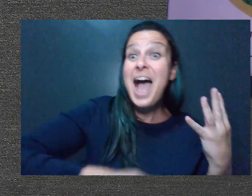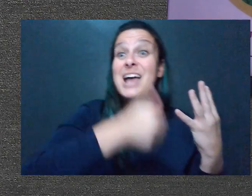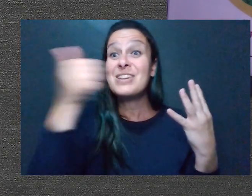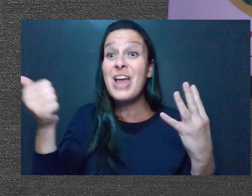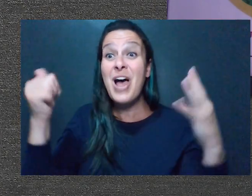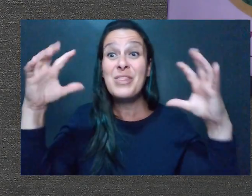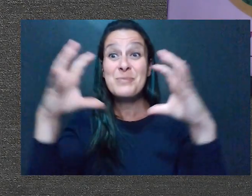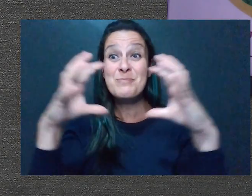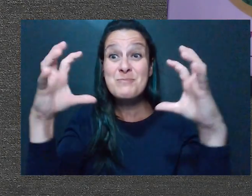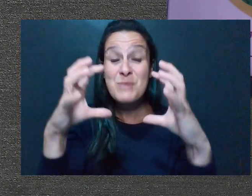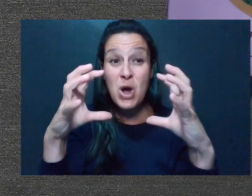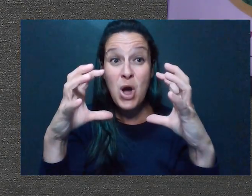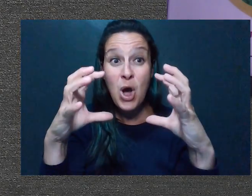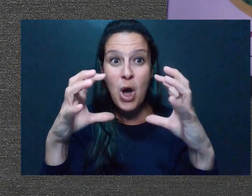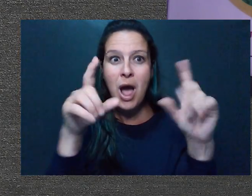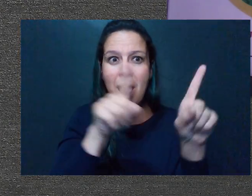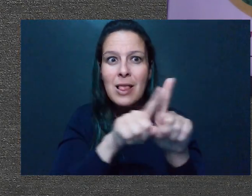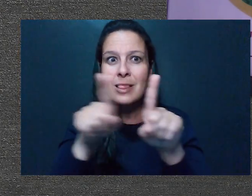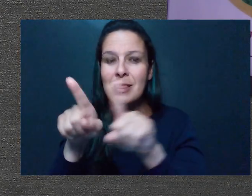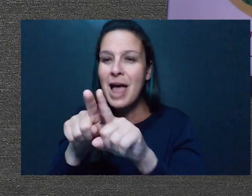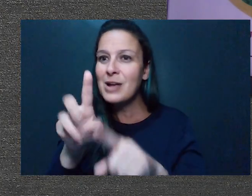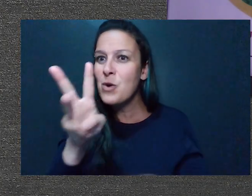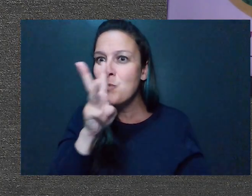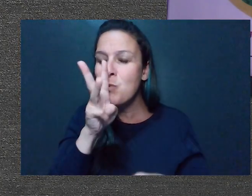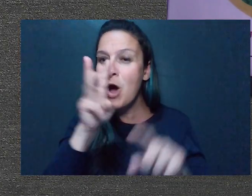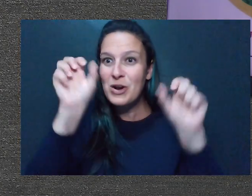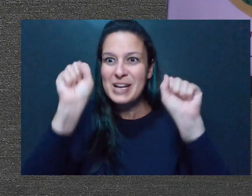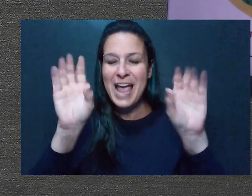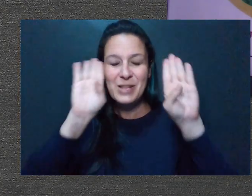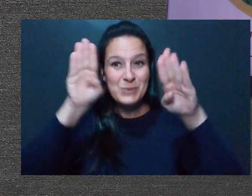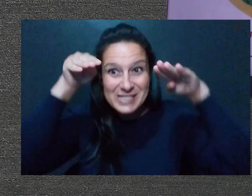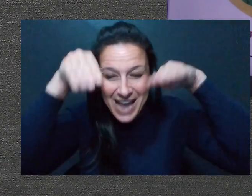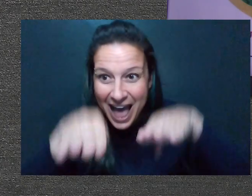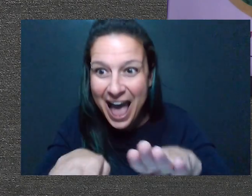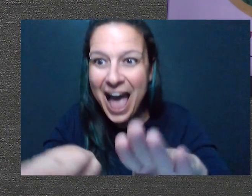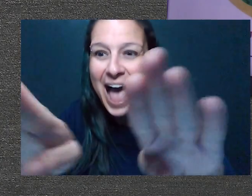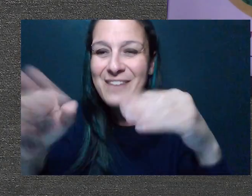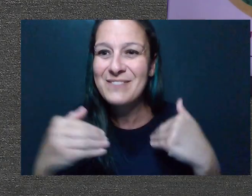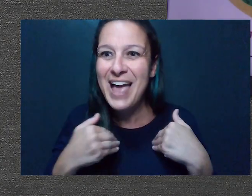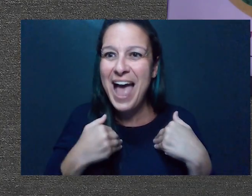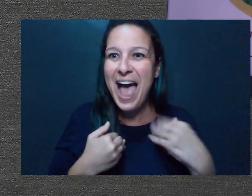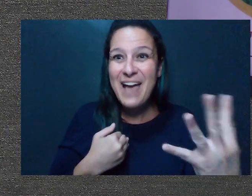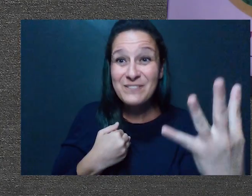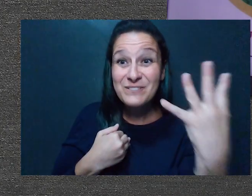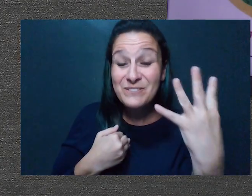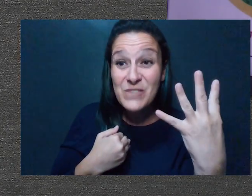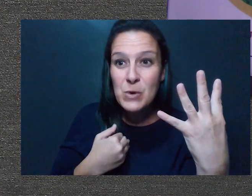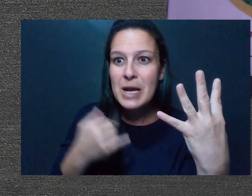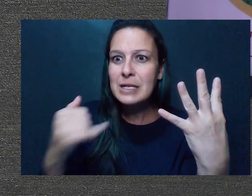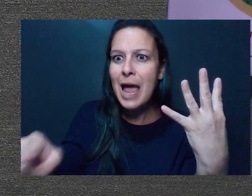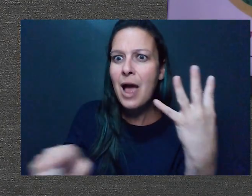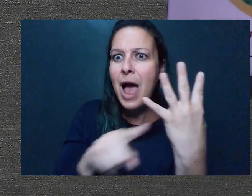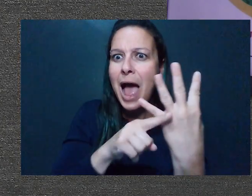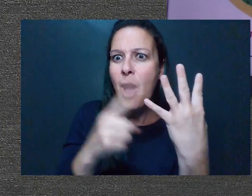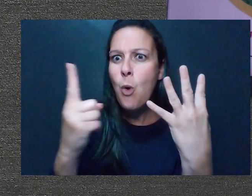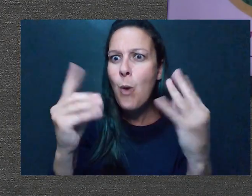Another beach ball like the water. Can you dive? I had 4. Now I have